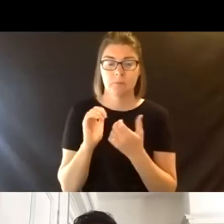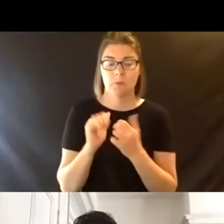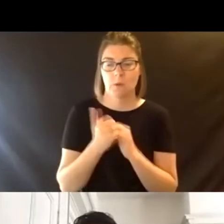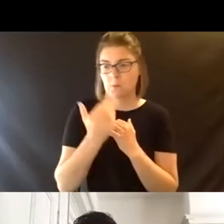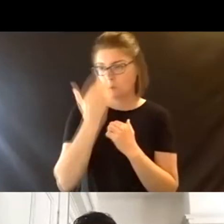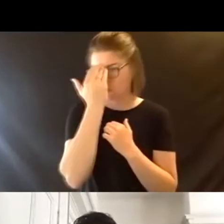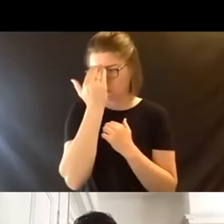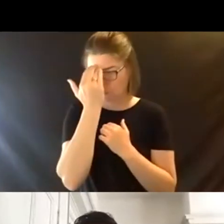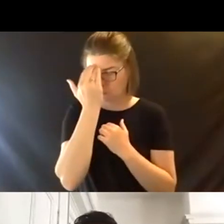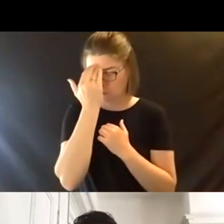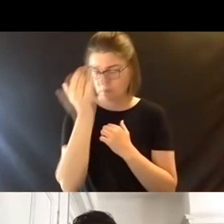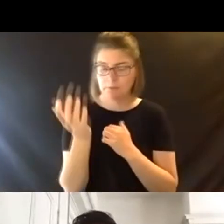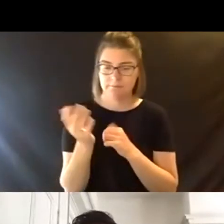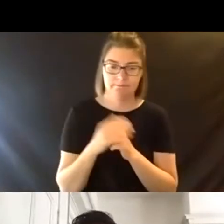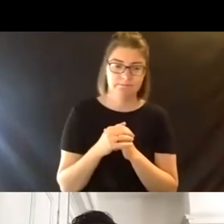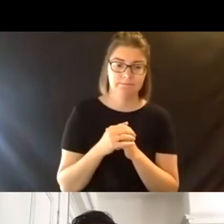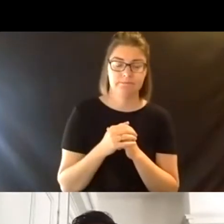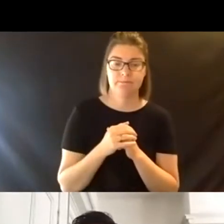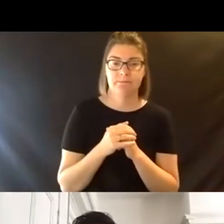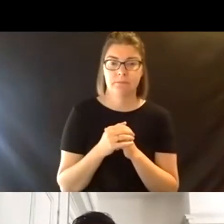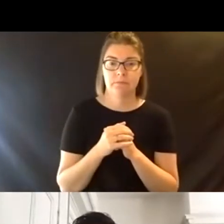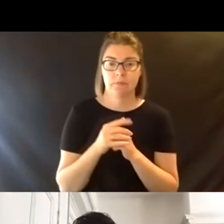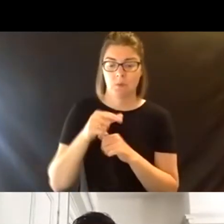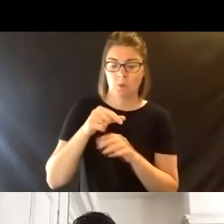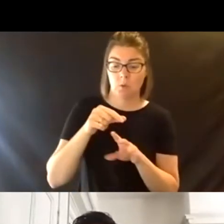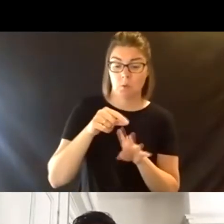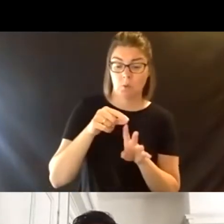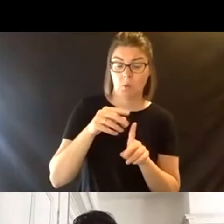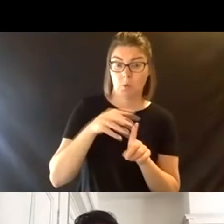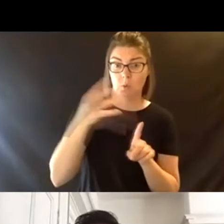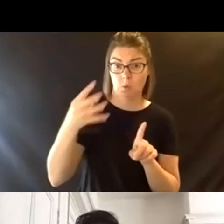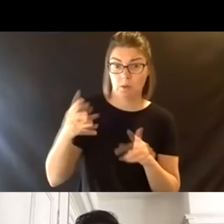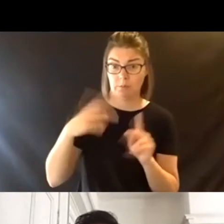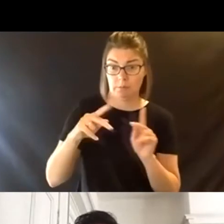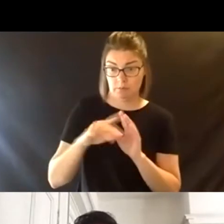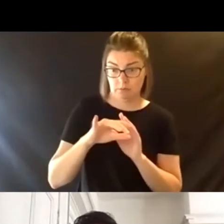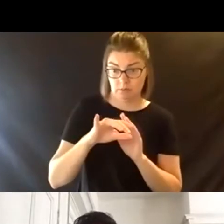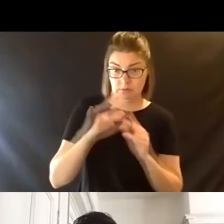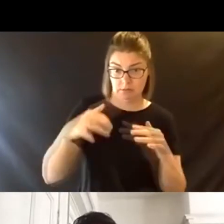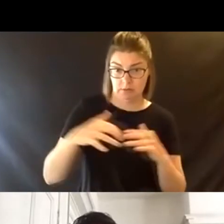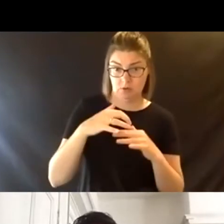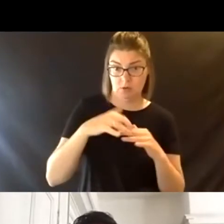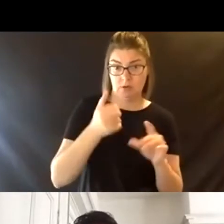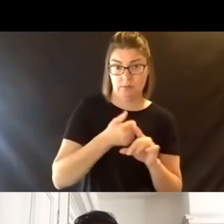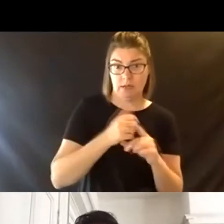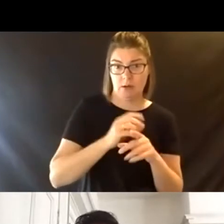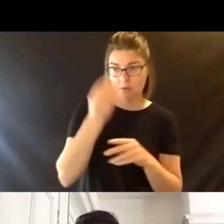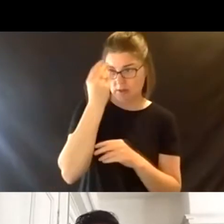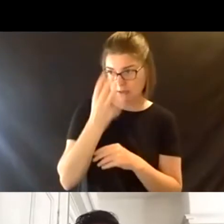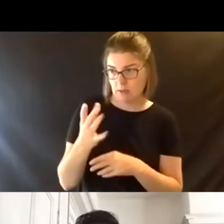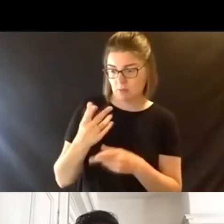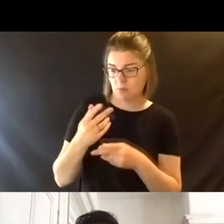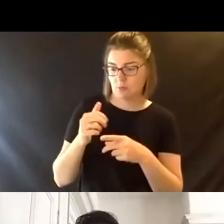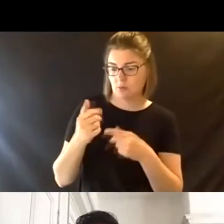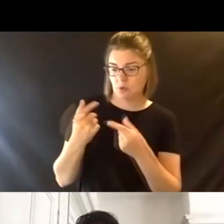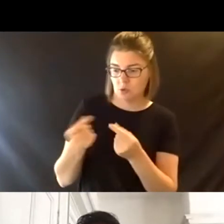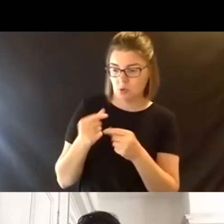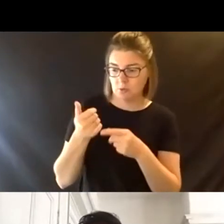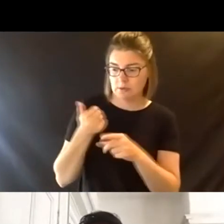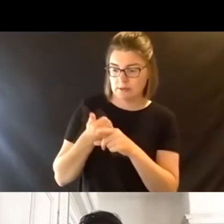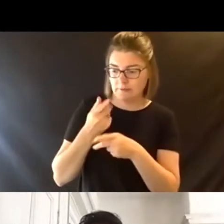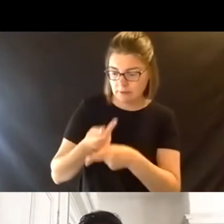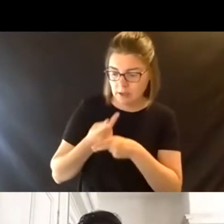you know, queer people who are Indigenous to be able to practice self-care and to practice community